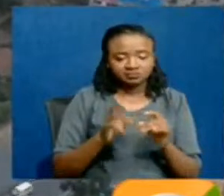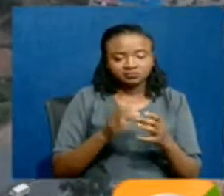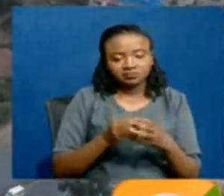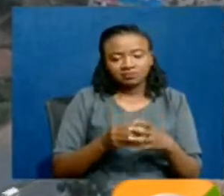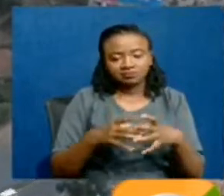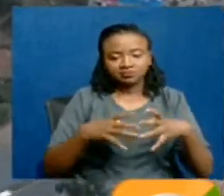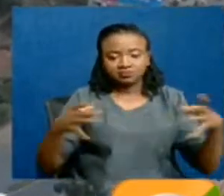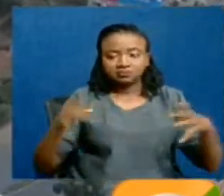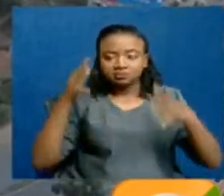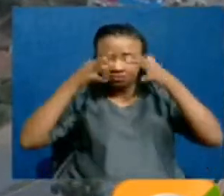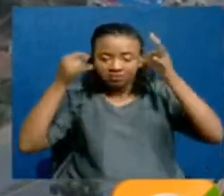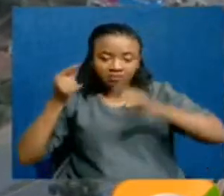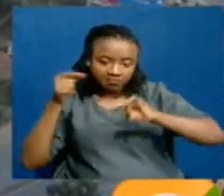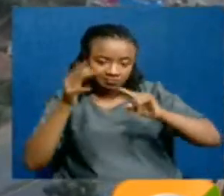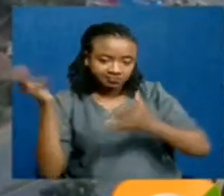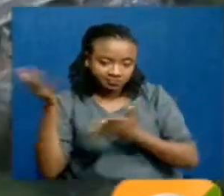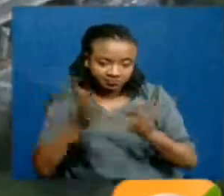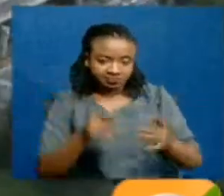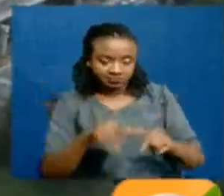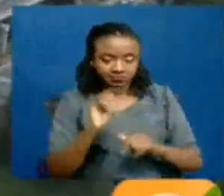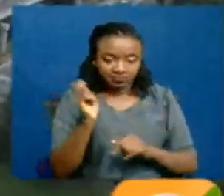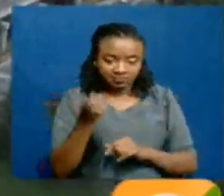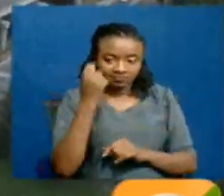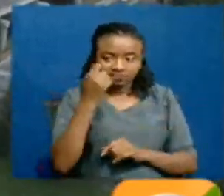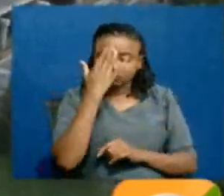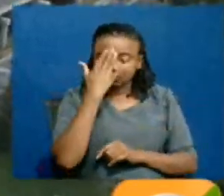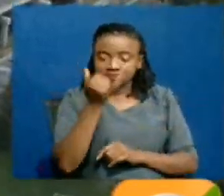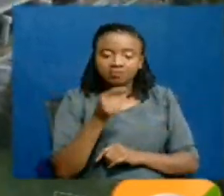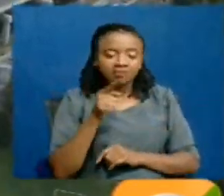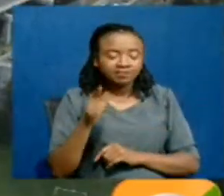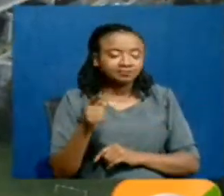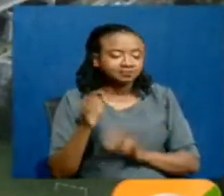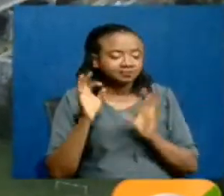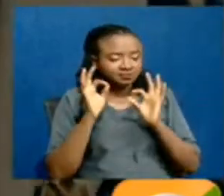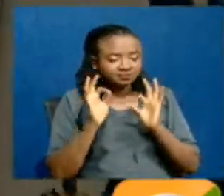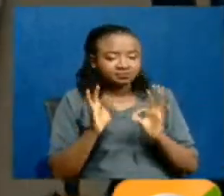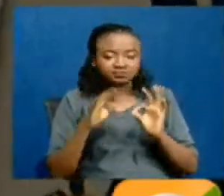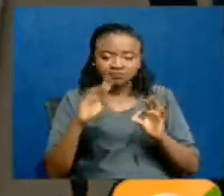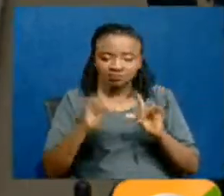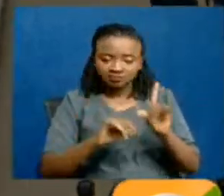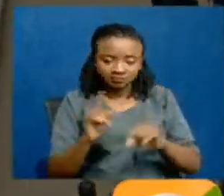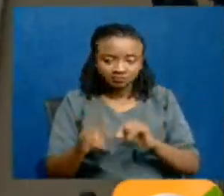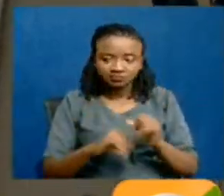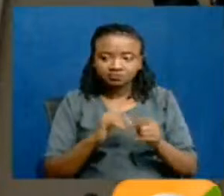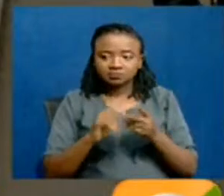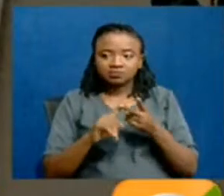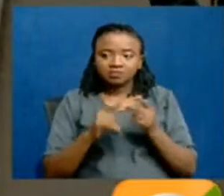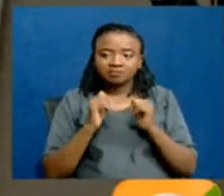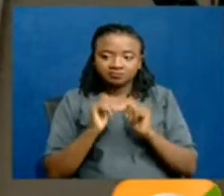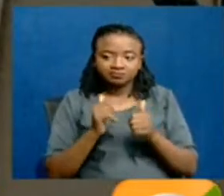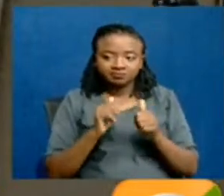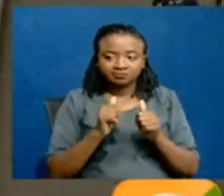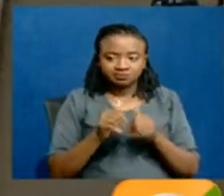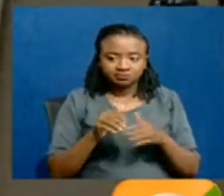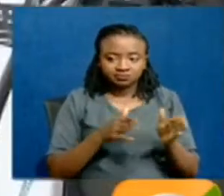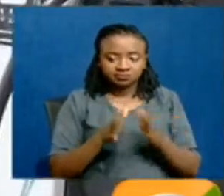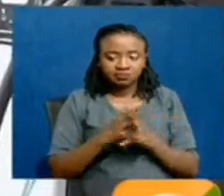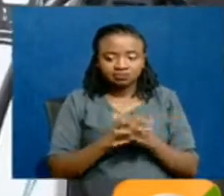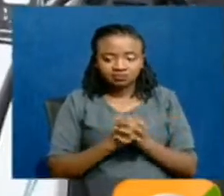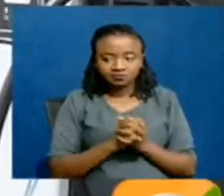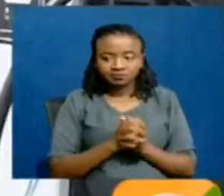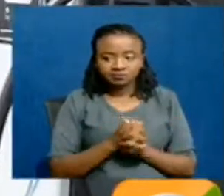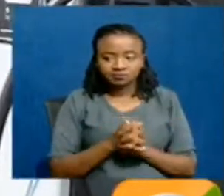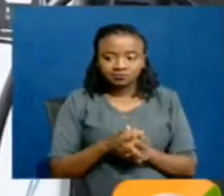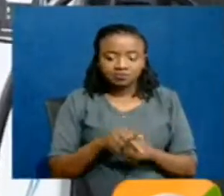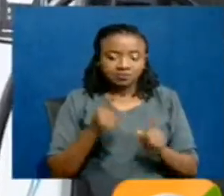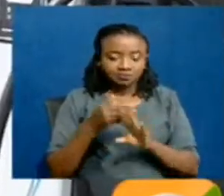as an investment destination thanks to abundant renewable energy resources and a favorable e-mobility tariff. Before this